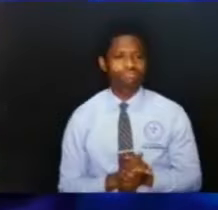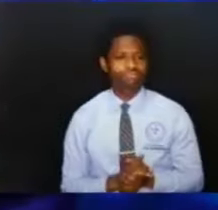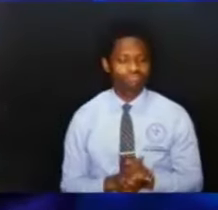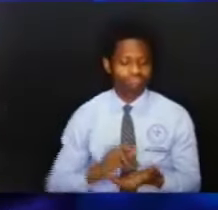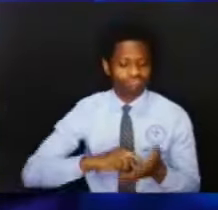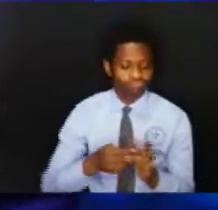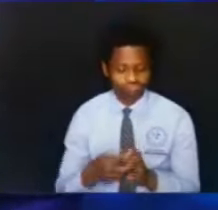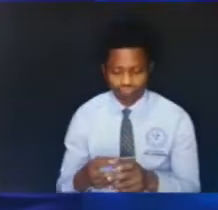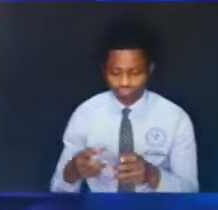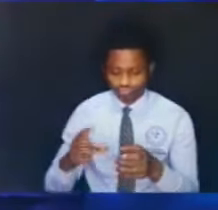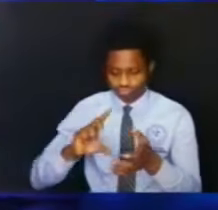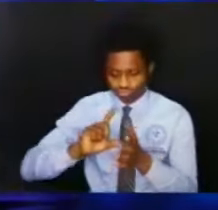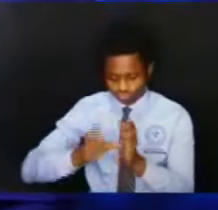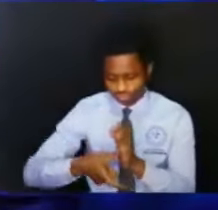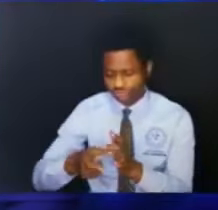amends